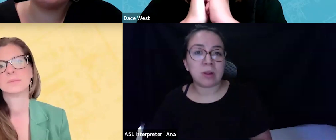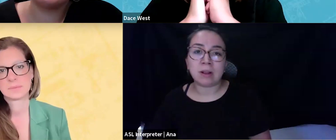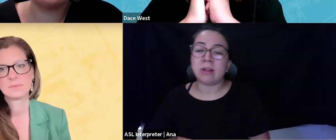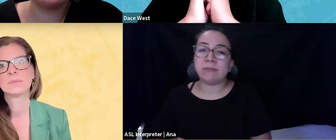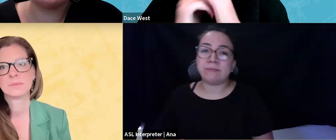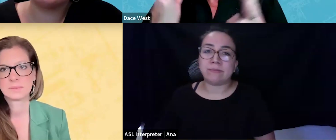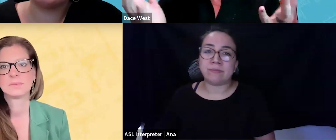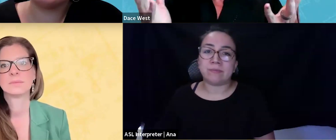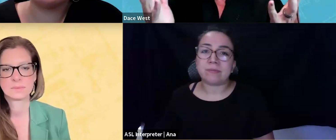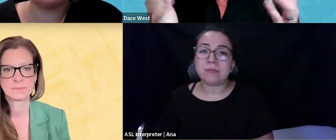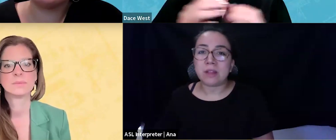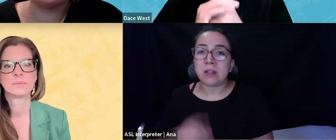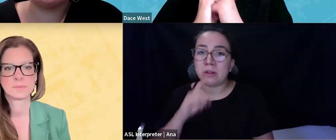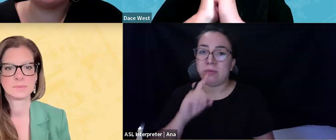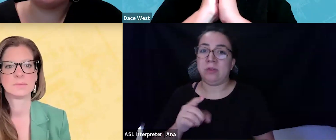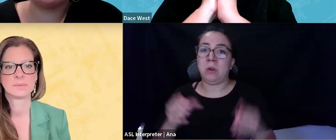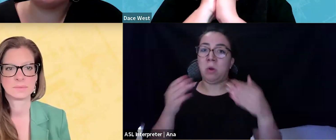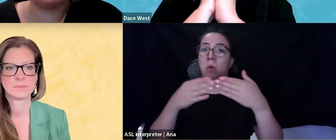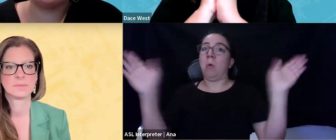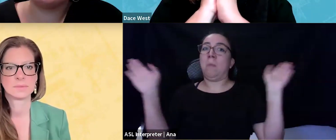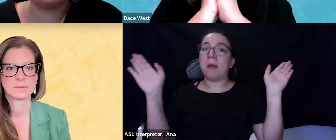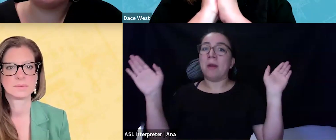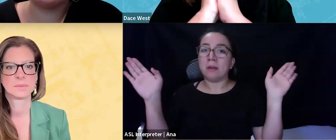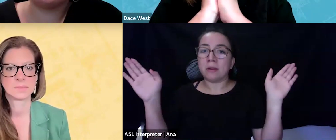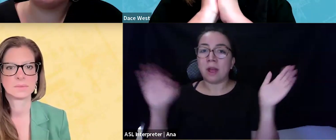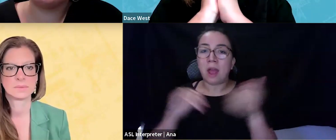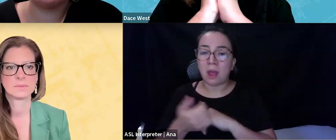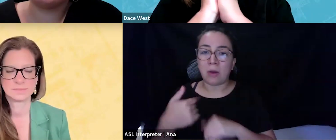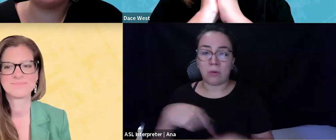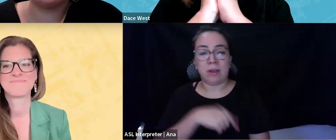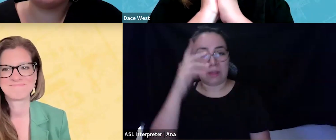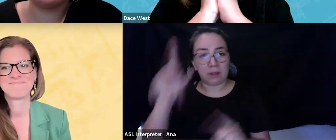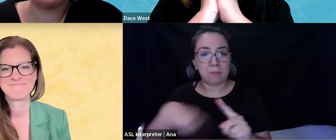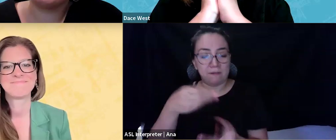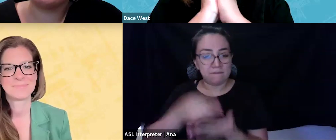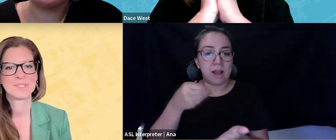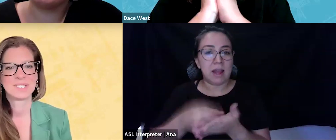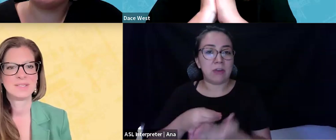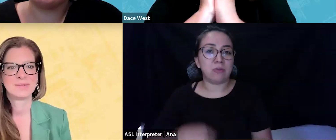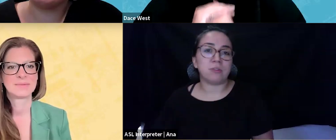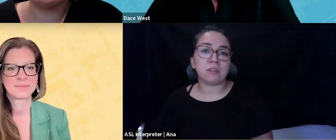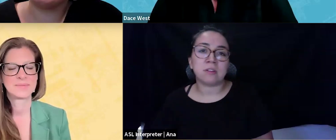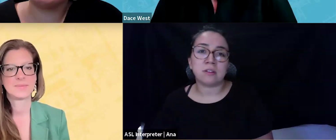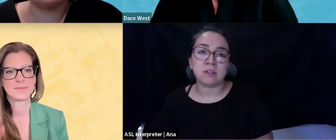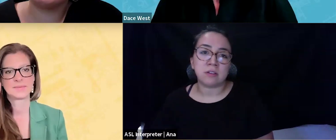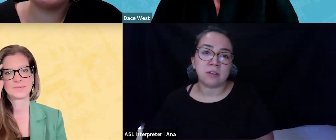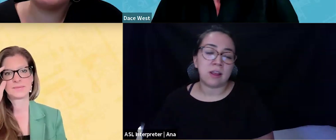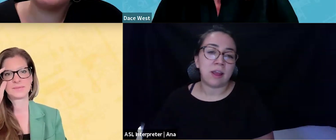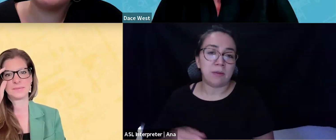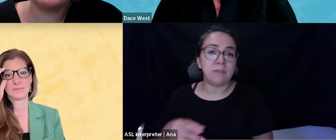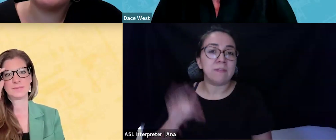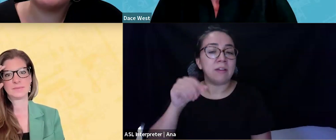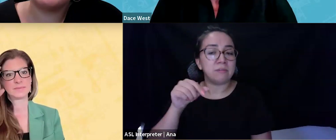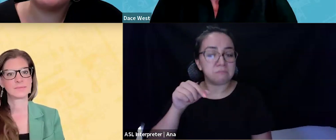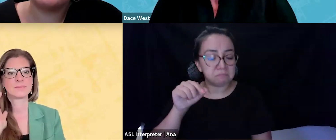pretty open bar for how we think about financials. And we found that that has really given